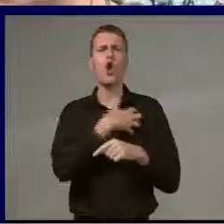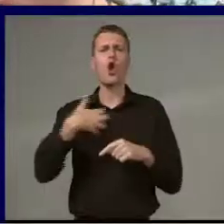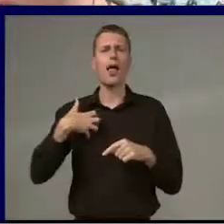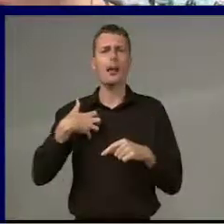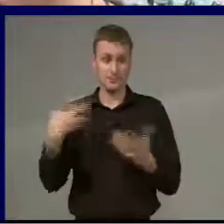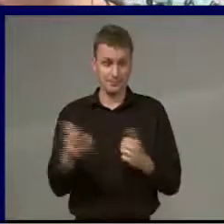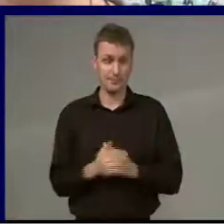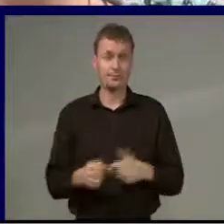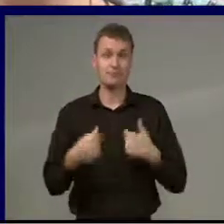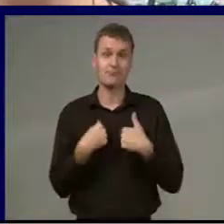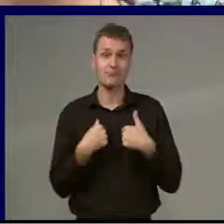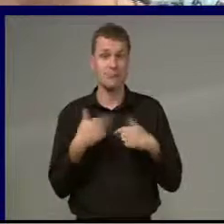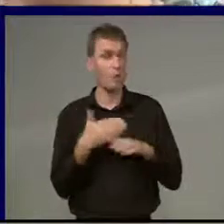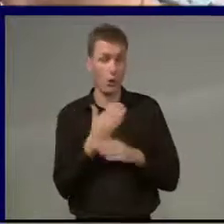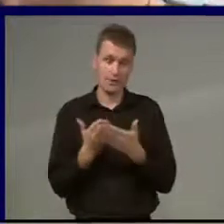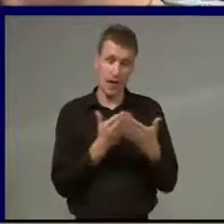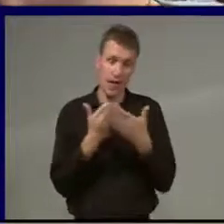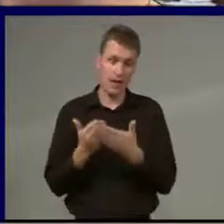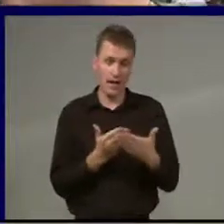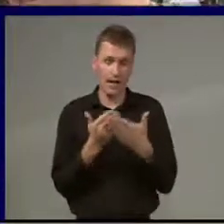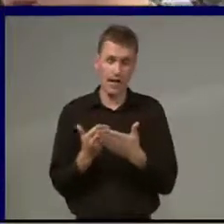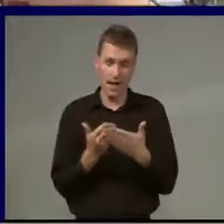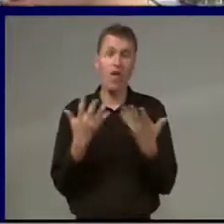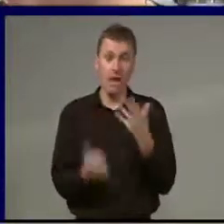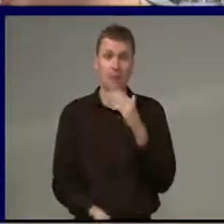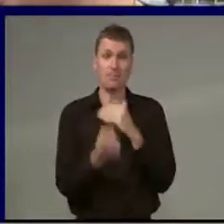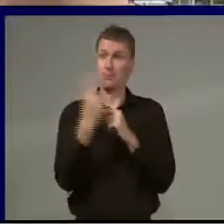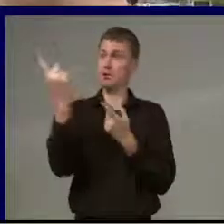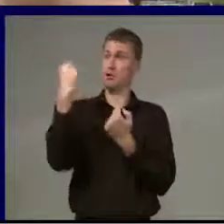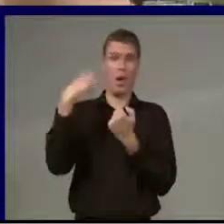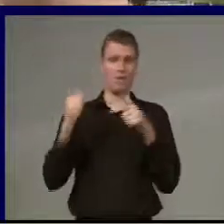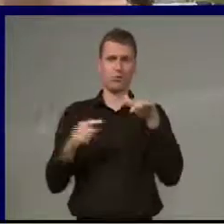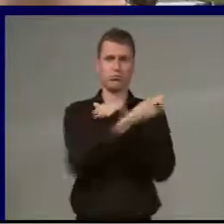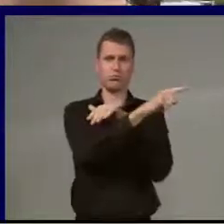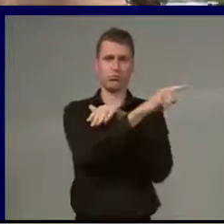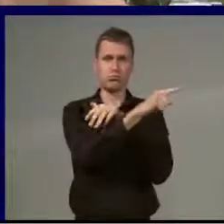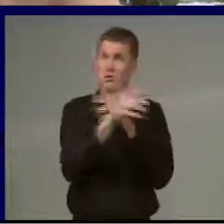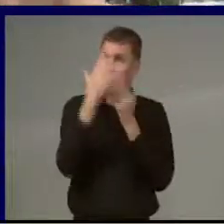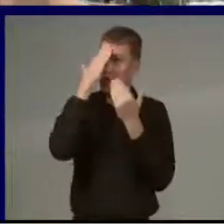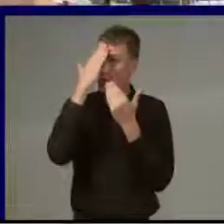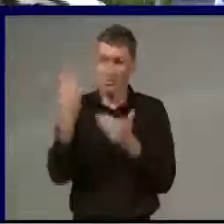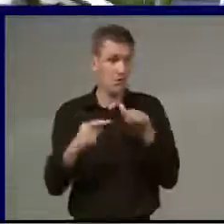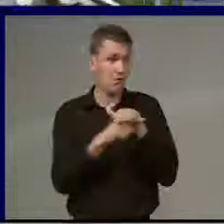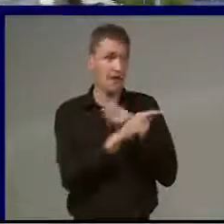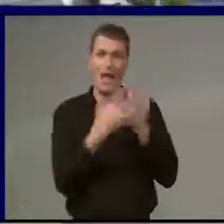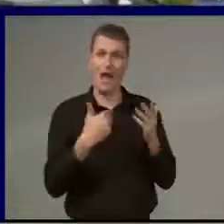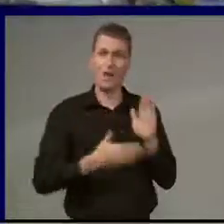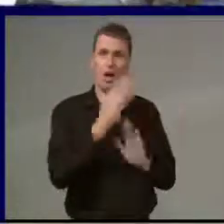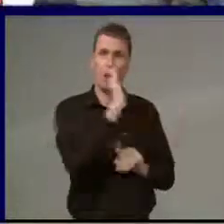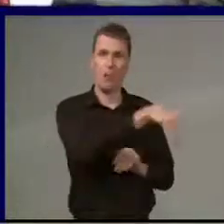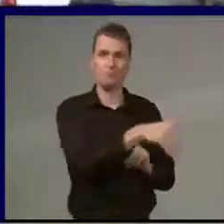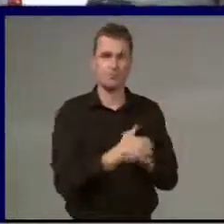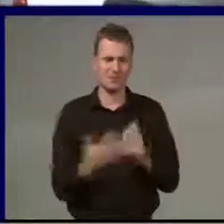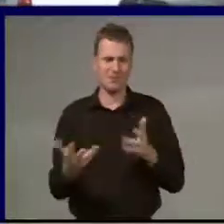doing some work and out of nowhere they just tell us that we have to evacuate, get out of there, so we're on our way home now. Roads were blocked with